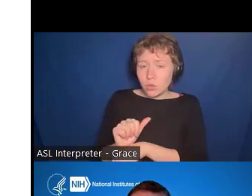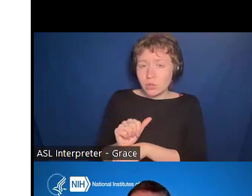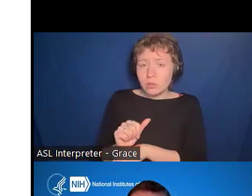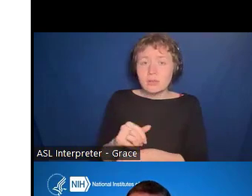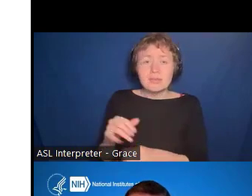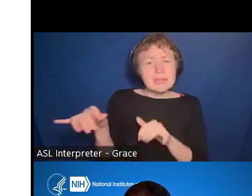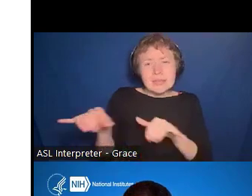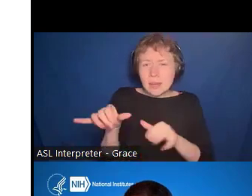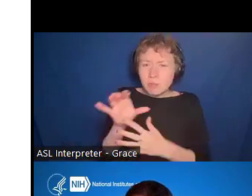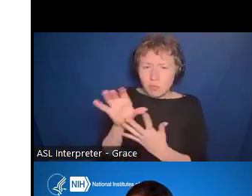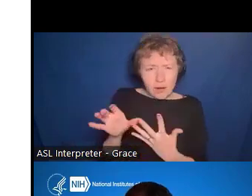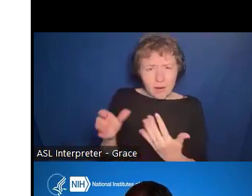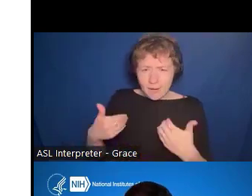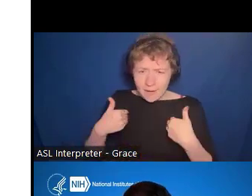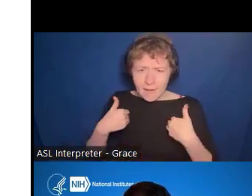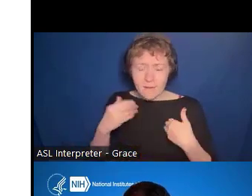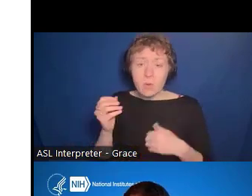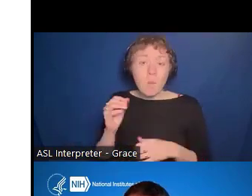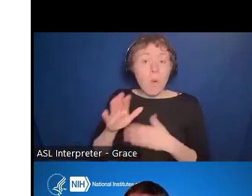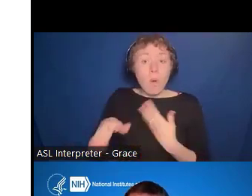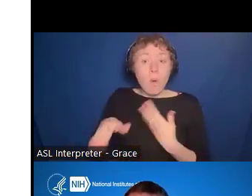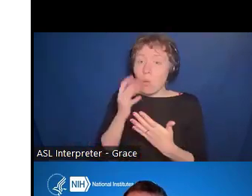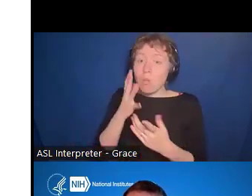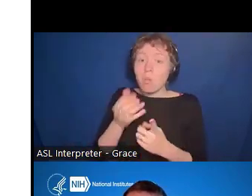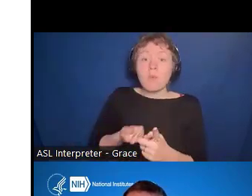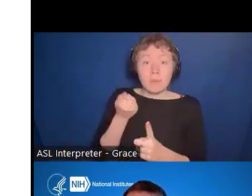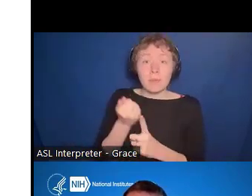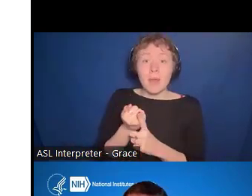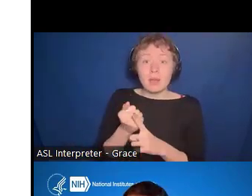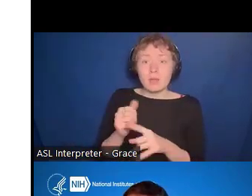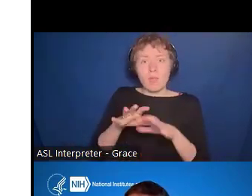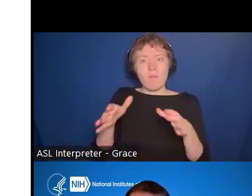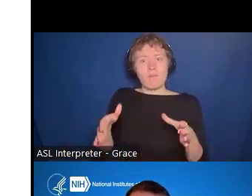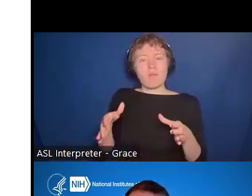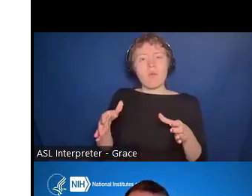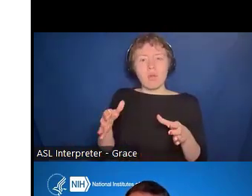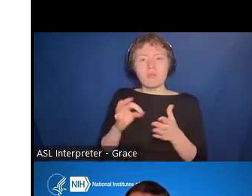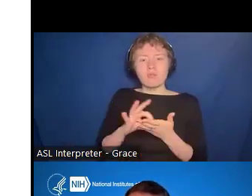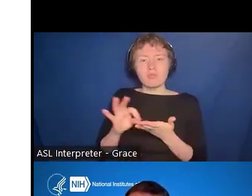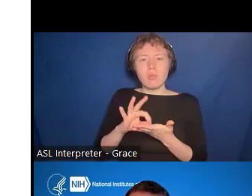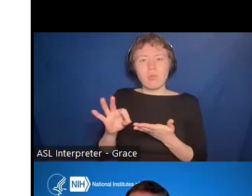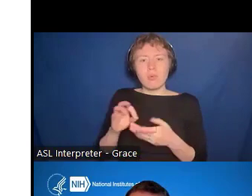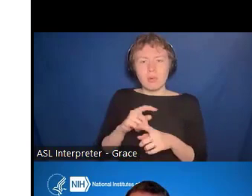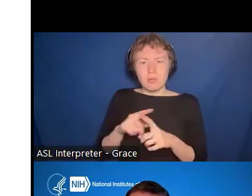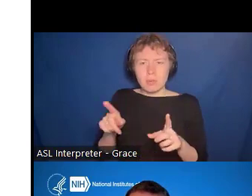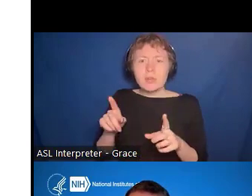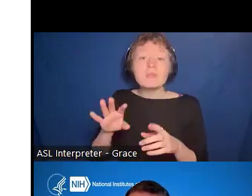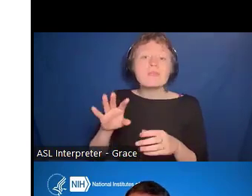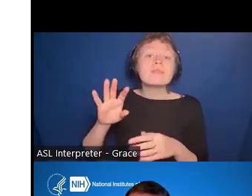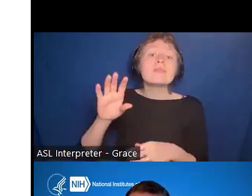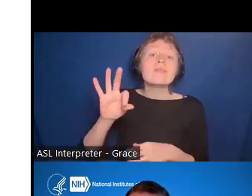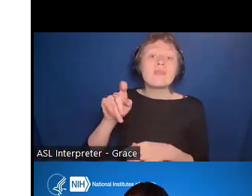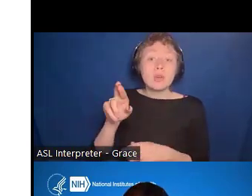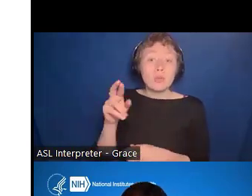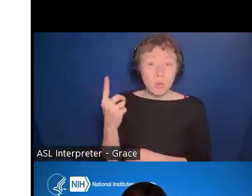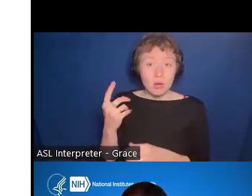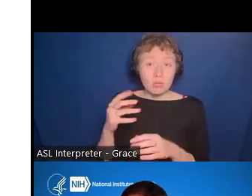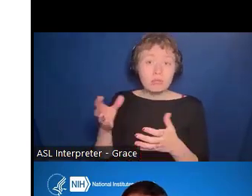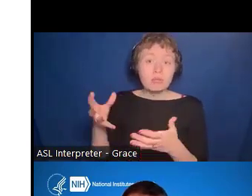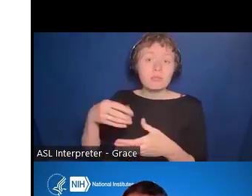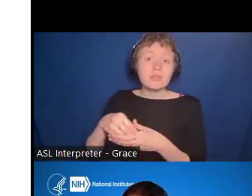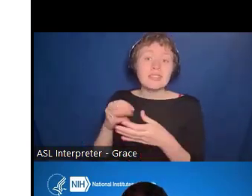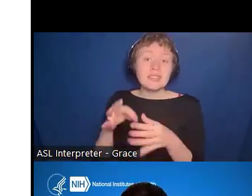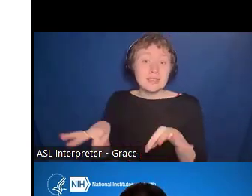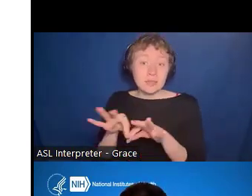and they will all affect the overall impact score. But now they're being grouped into factors. Factor 1 includes significance innovation. Factor